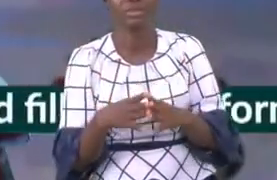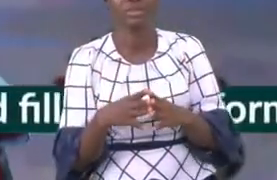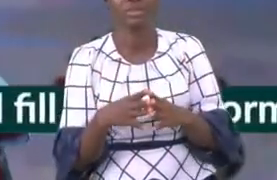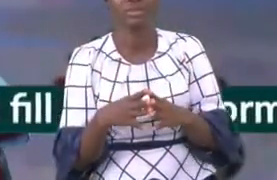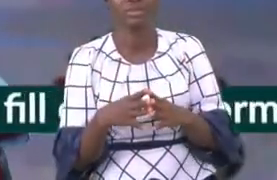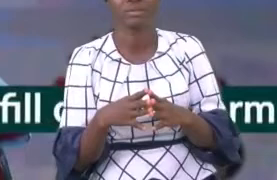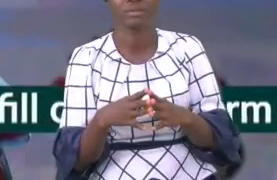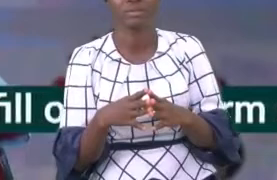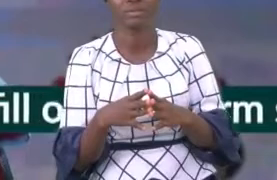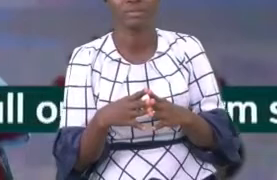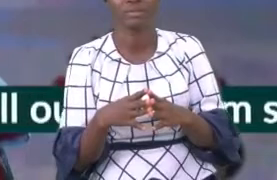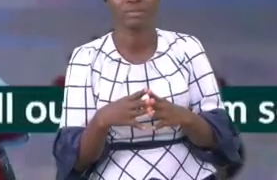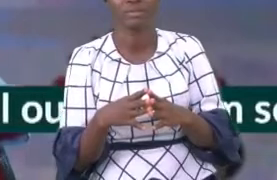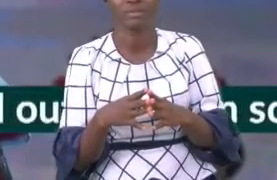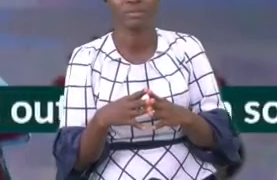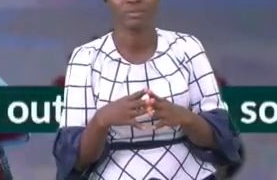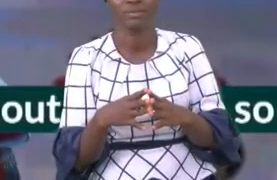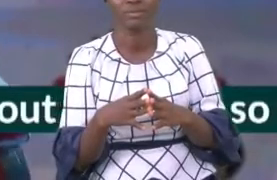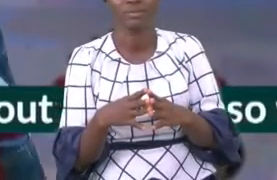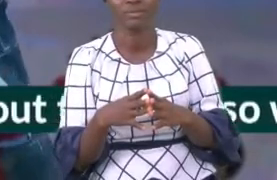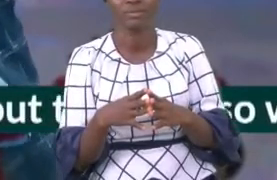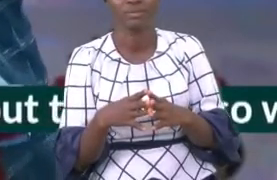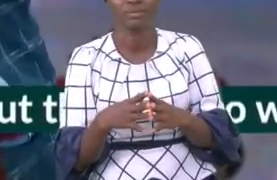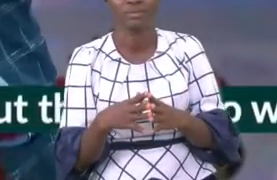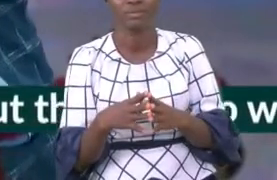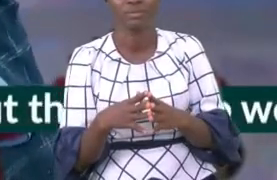There will also be special online banquet.